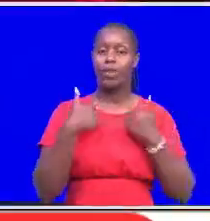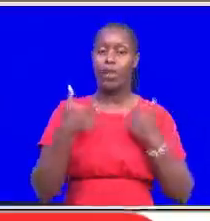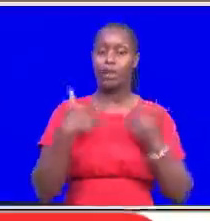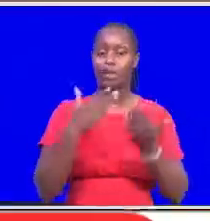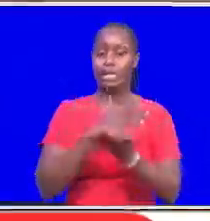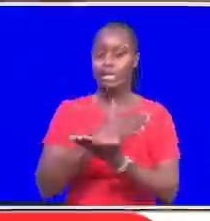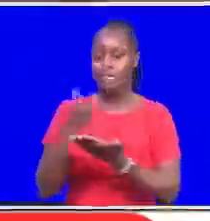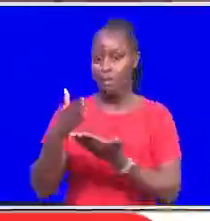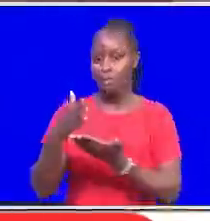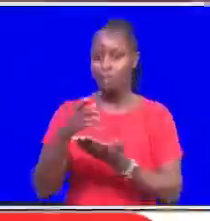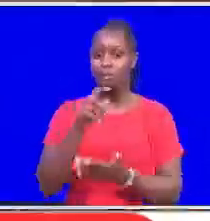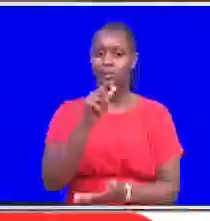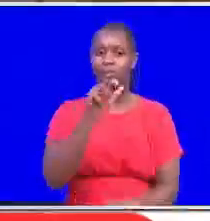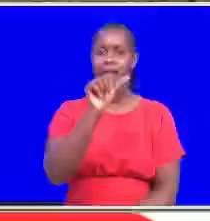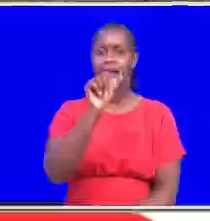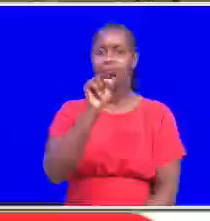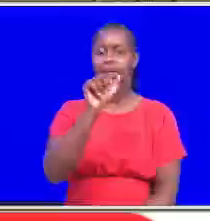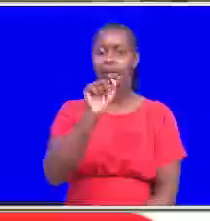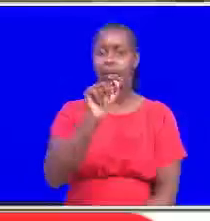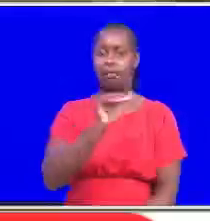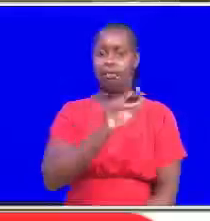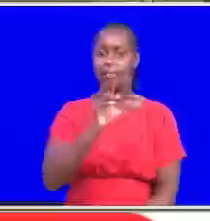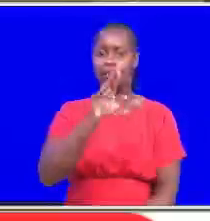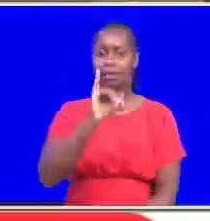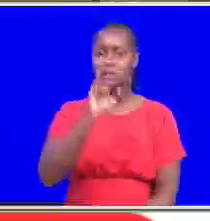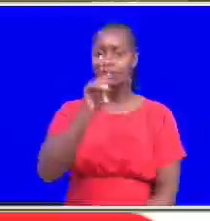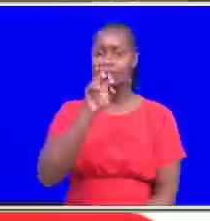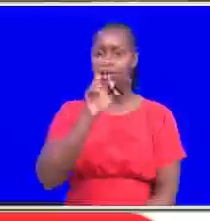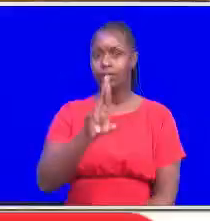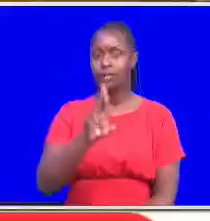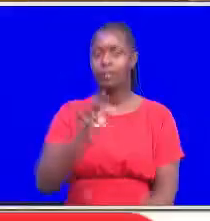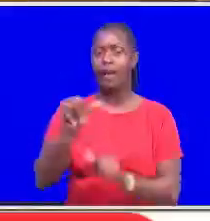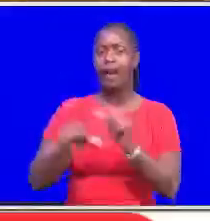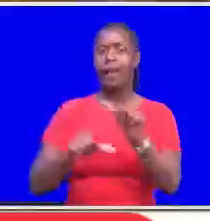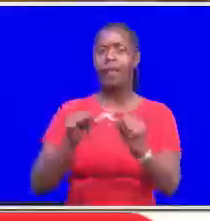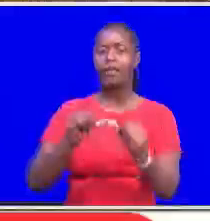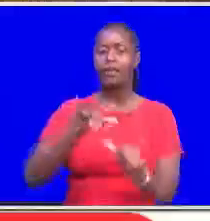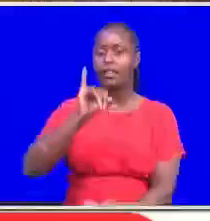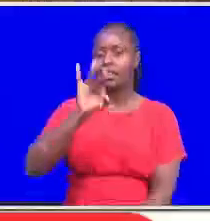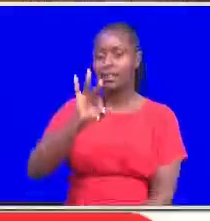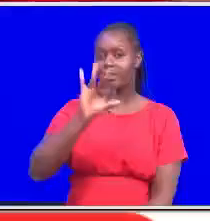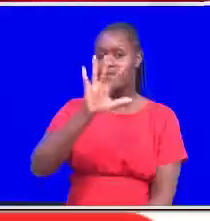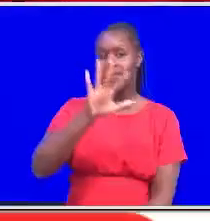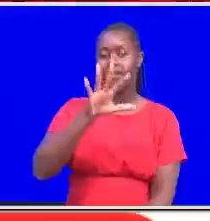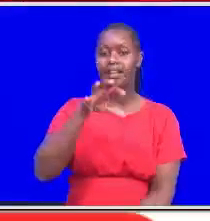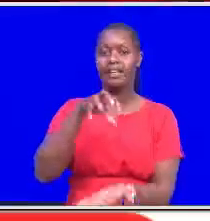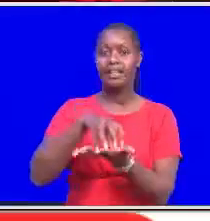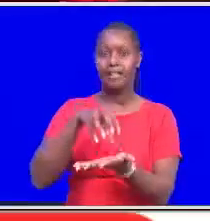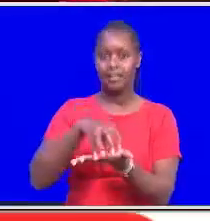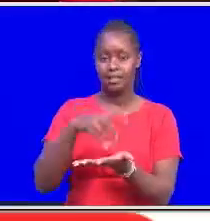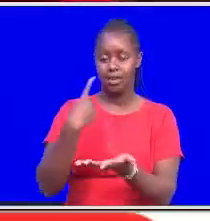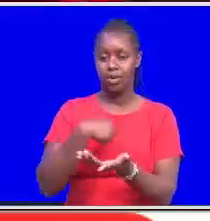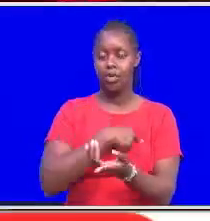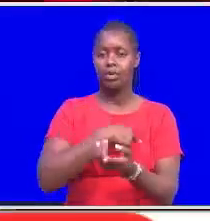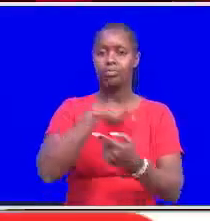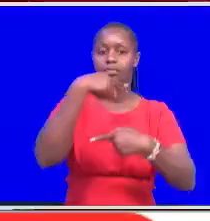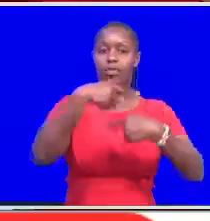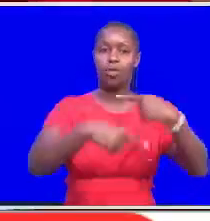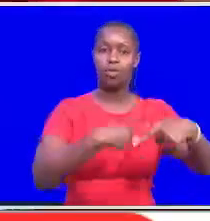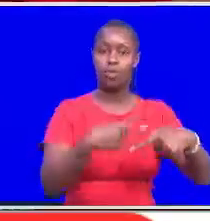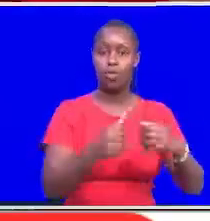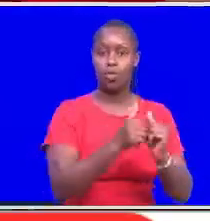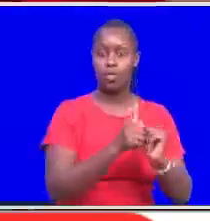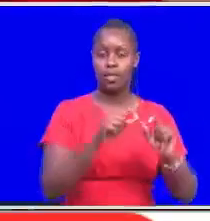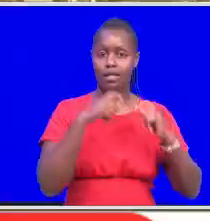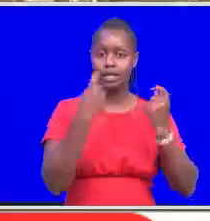in Tana River. About 35 cases that have been cited, and we will continue with our